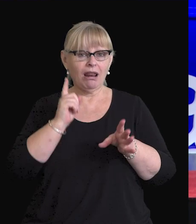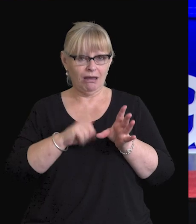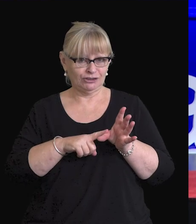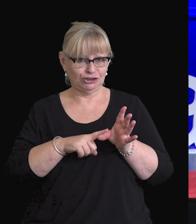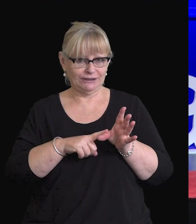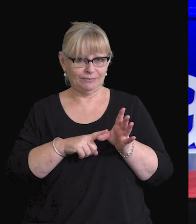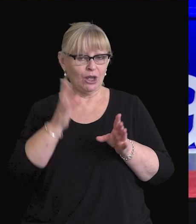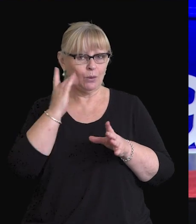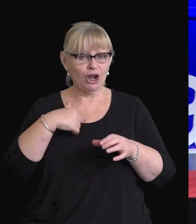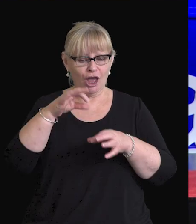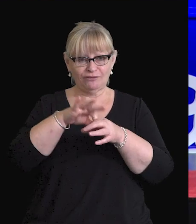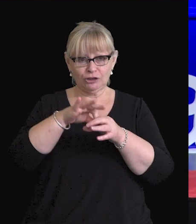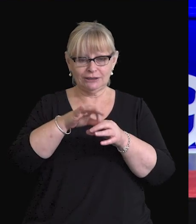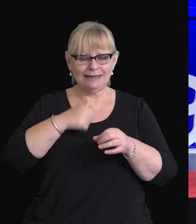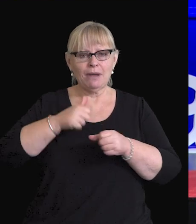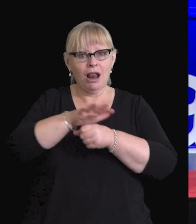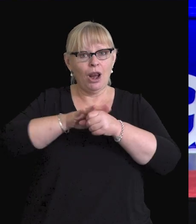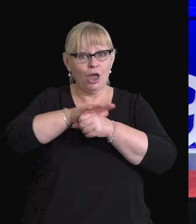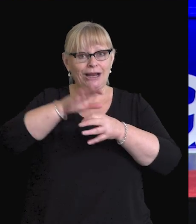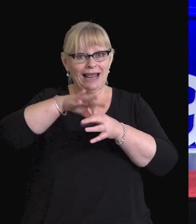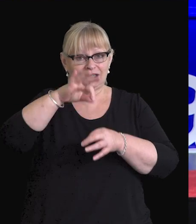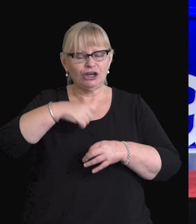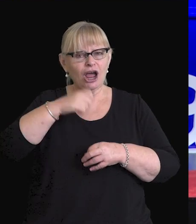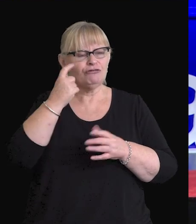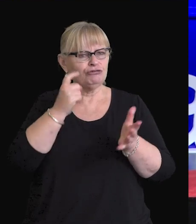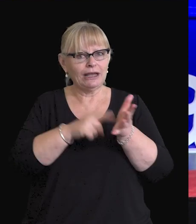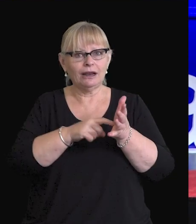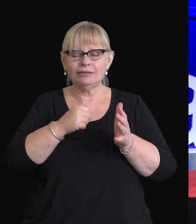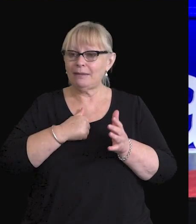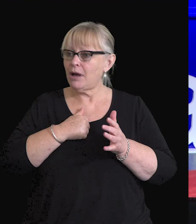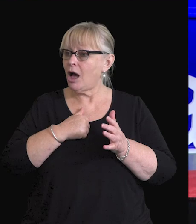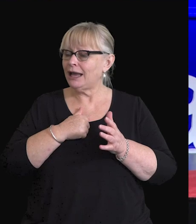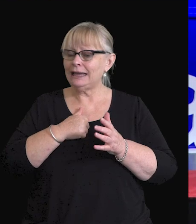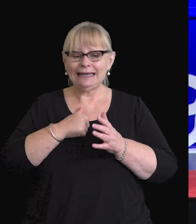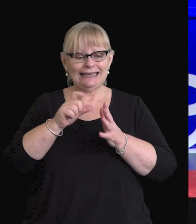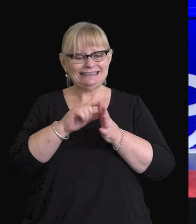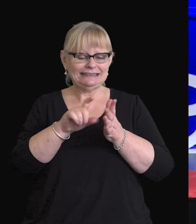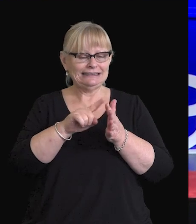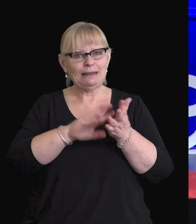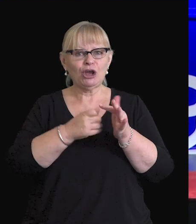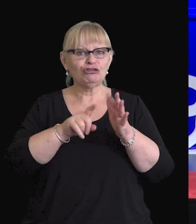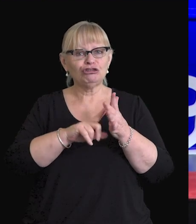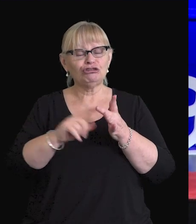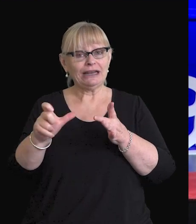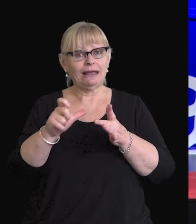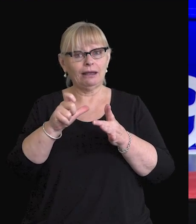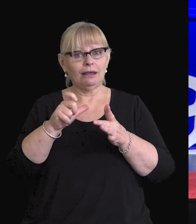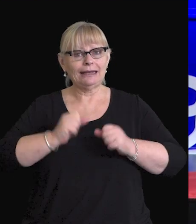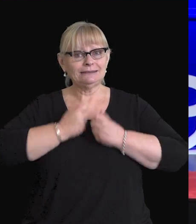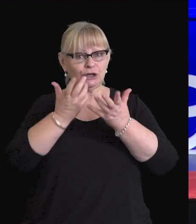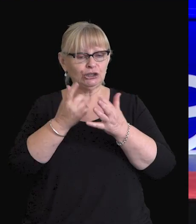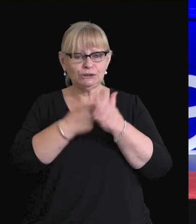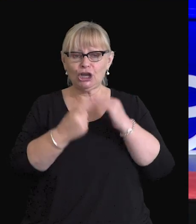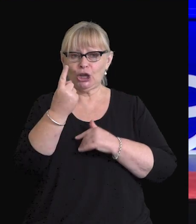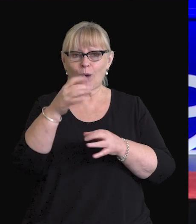year, when I voted in the local election, I realised that the sum total of my democratic expression had been one paper vote in 4